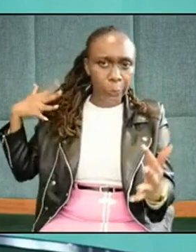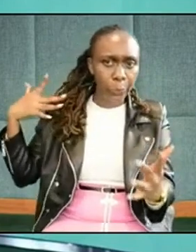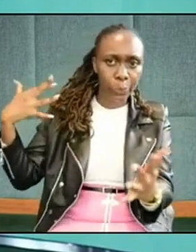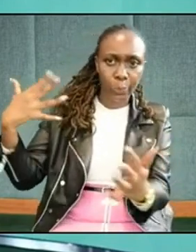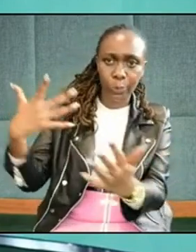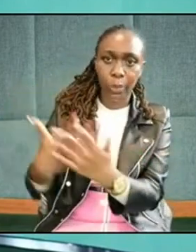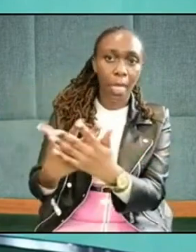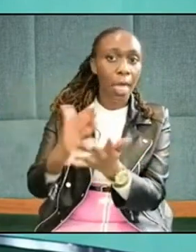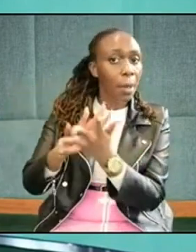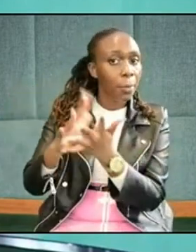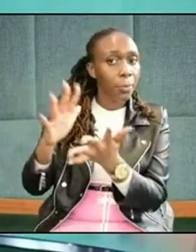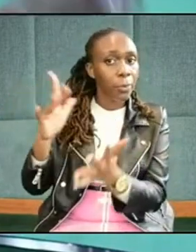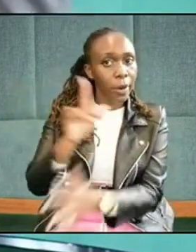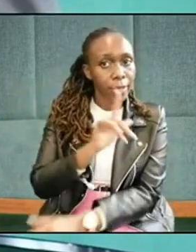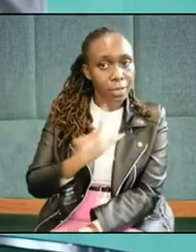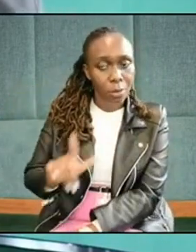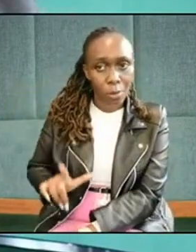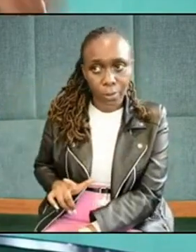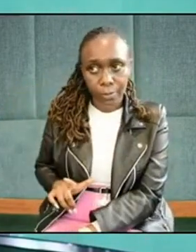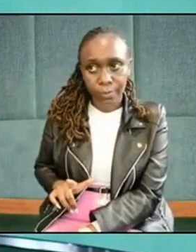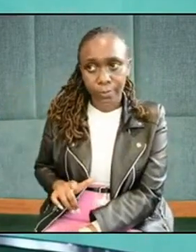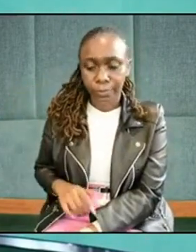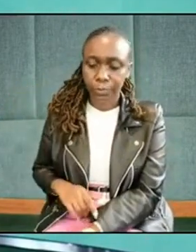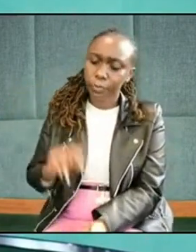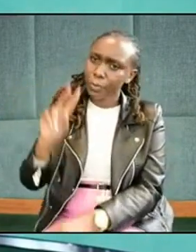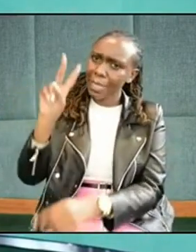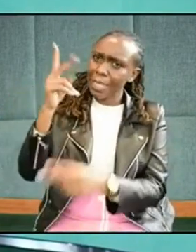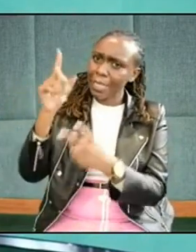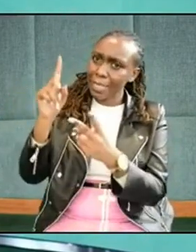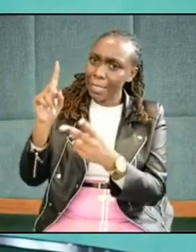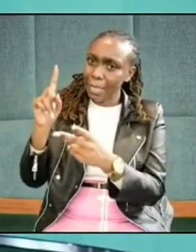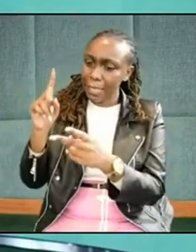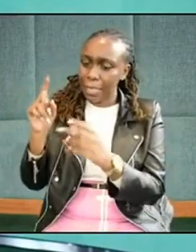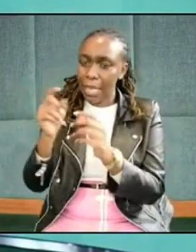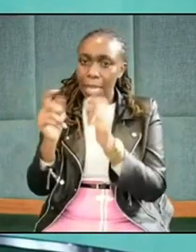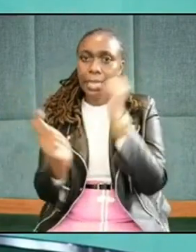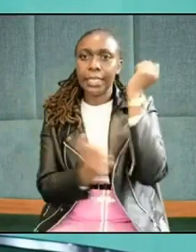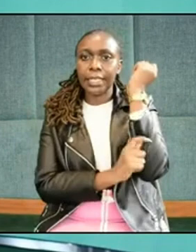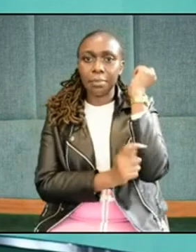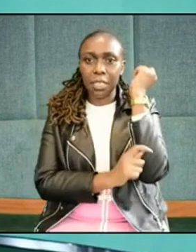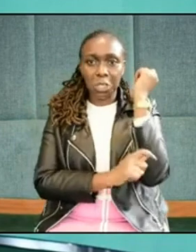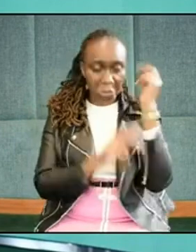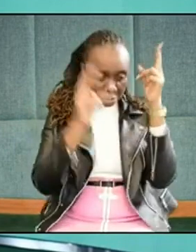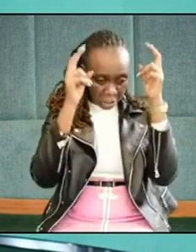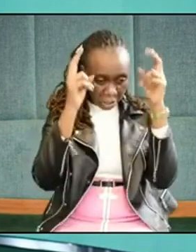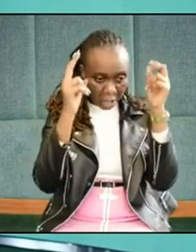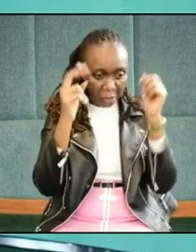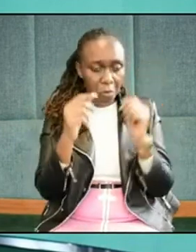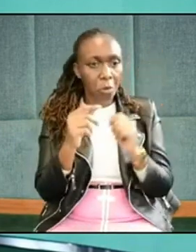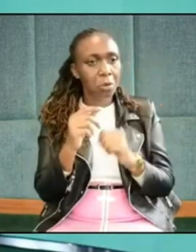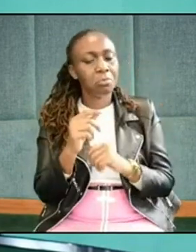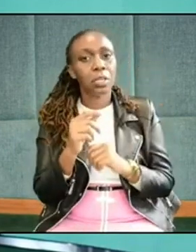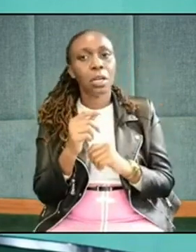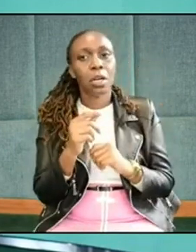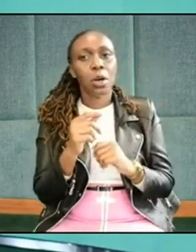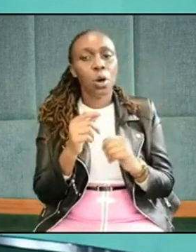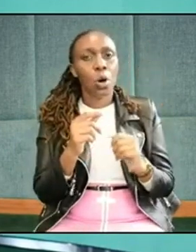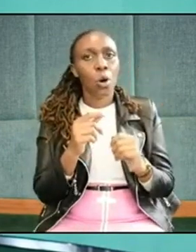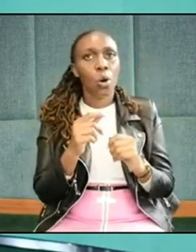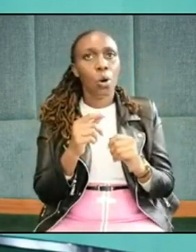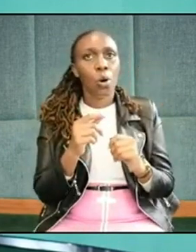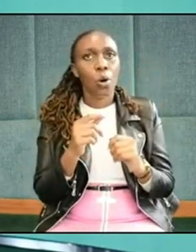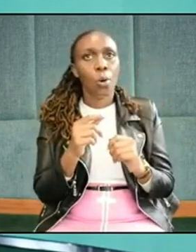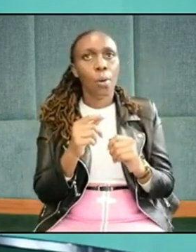Praise be to God. Then he comes with the second temptation. What was the second temptation? We find that in Matthew